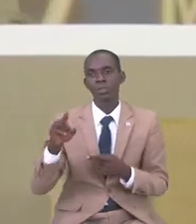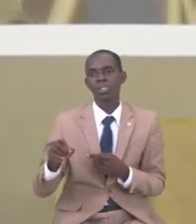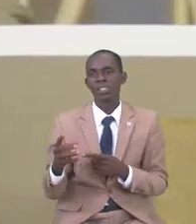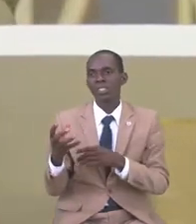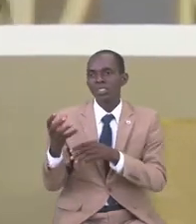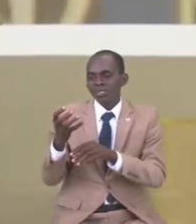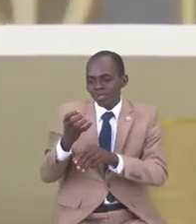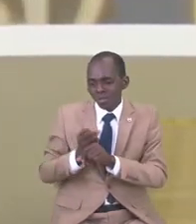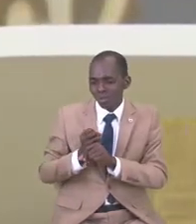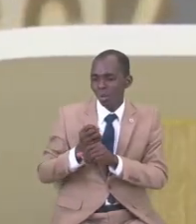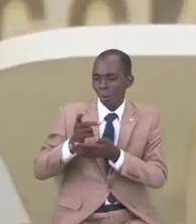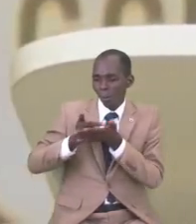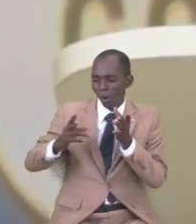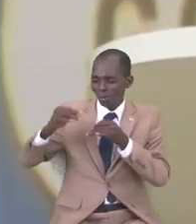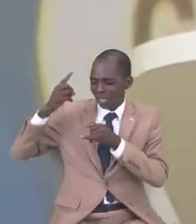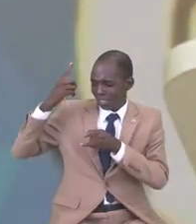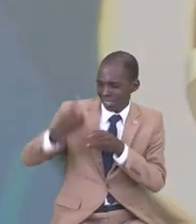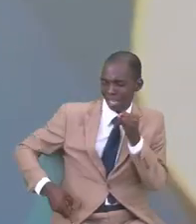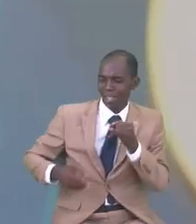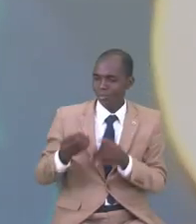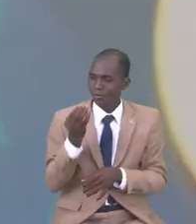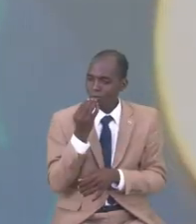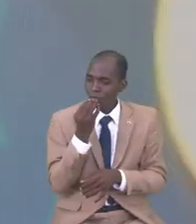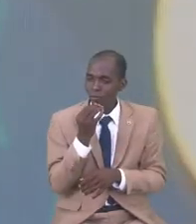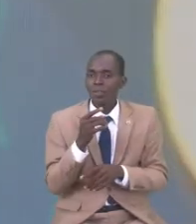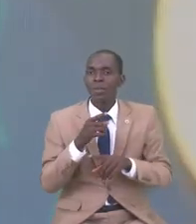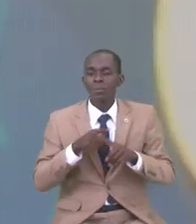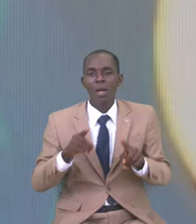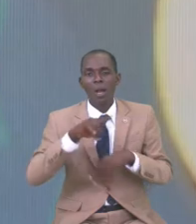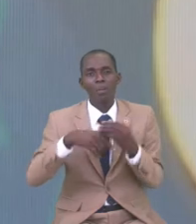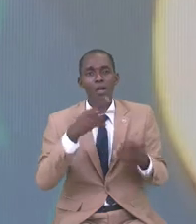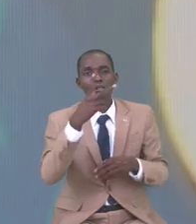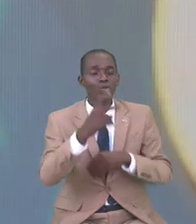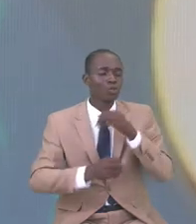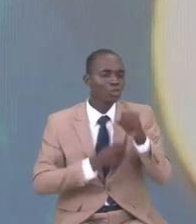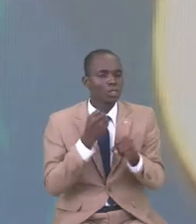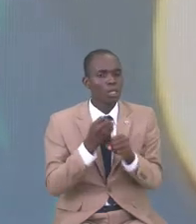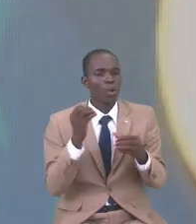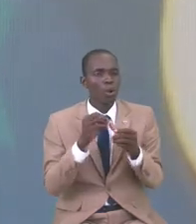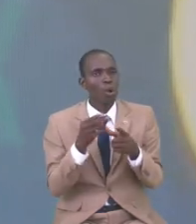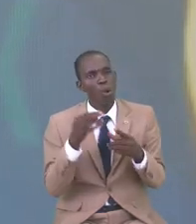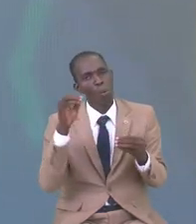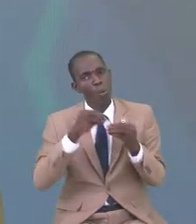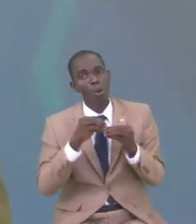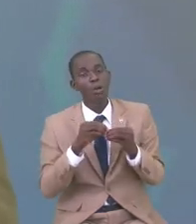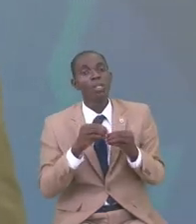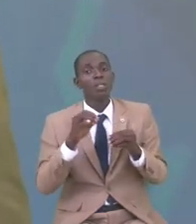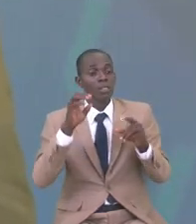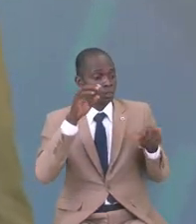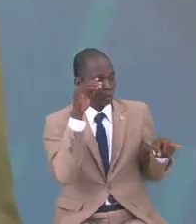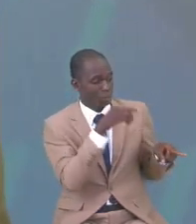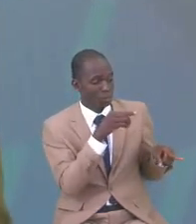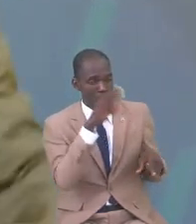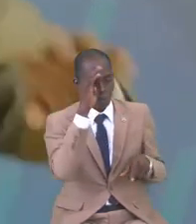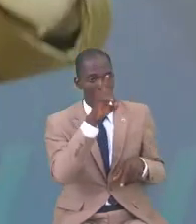the last meal, and then for about 2 years or more, he was the source